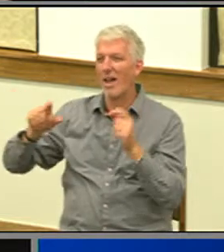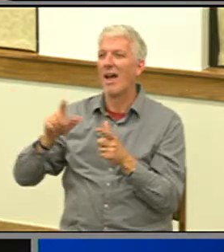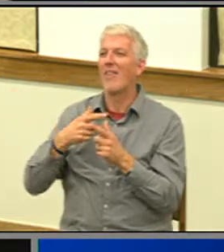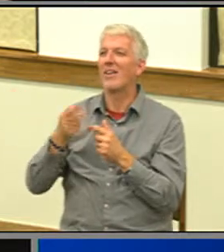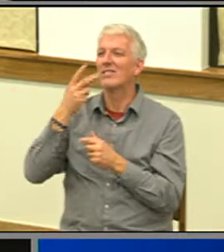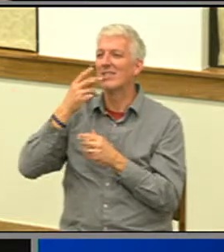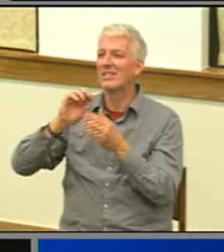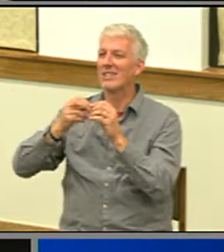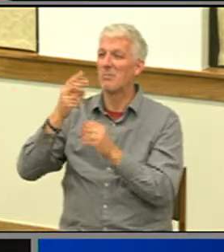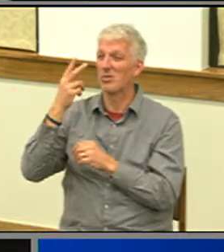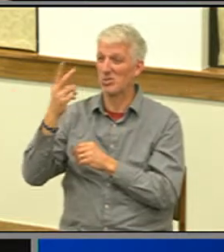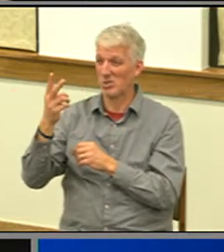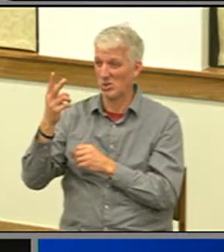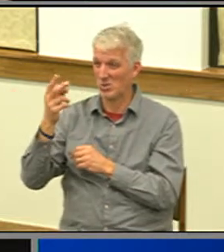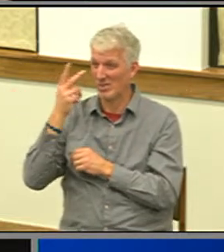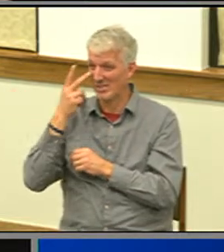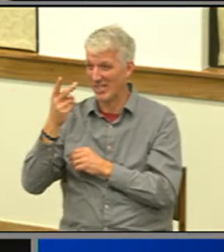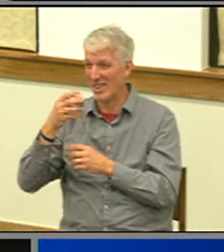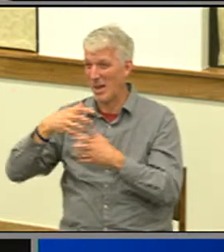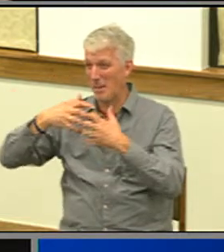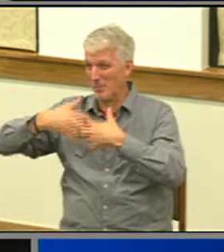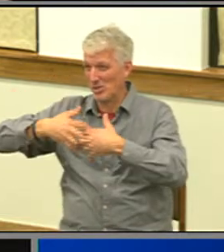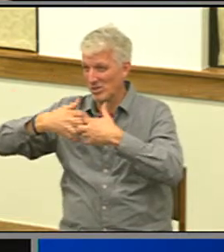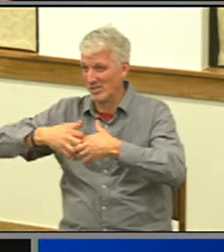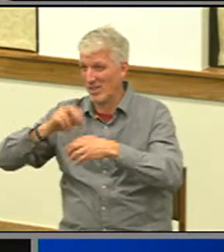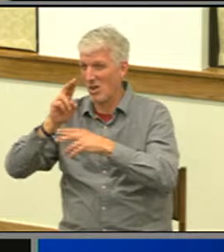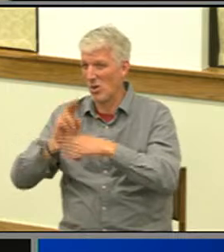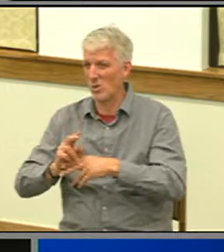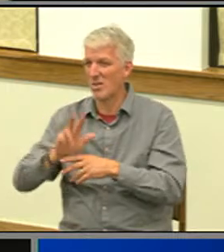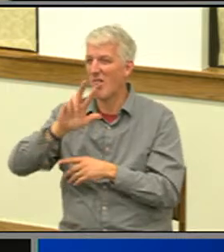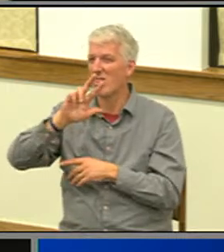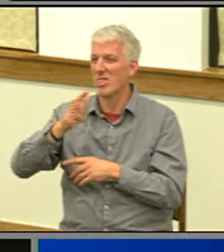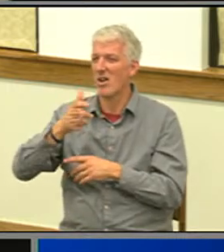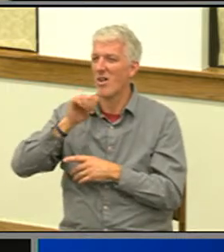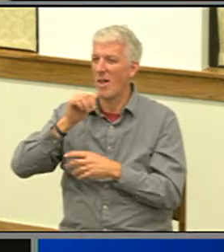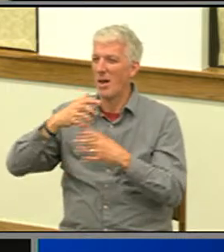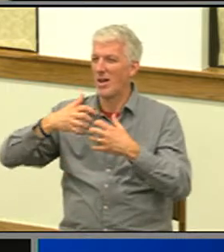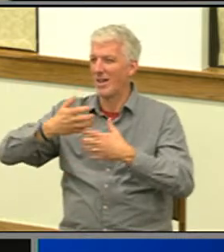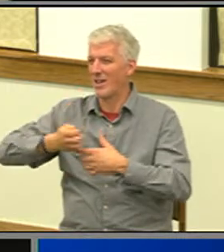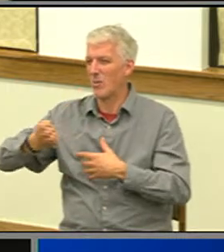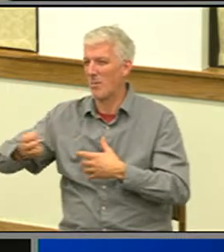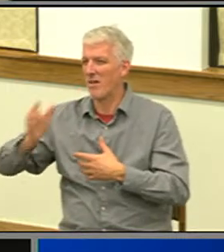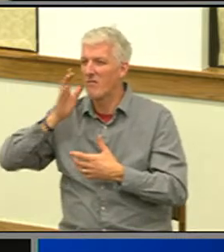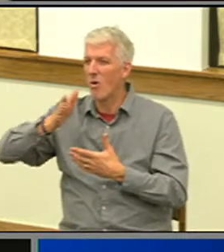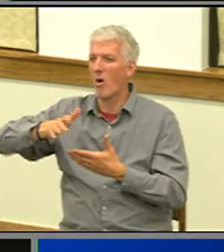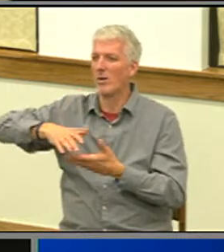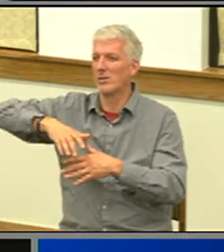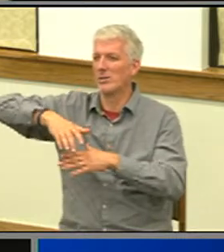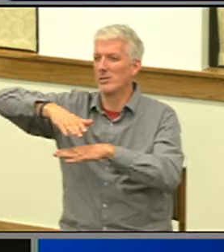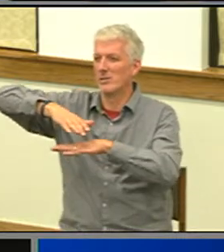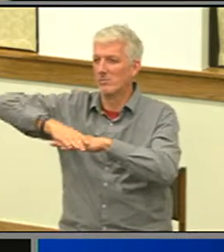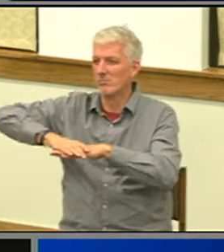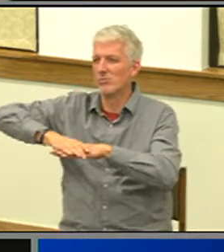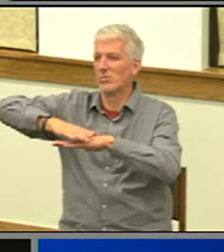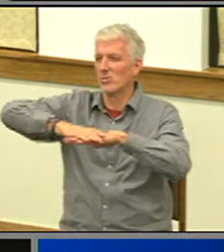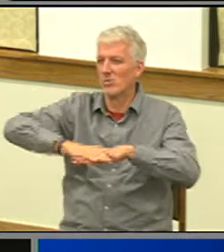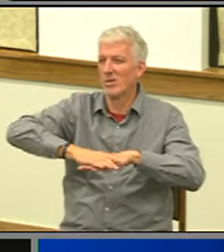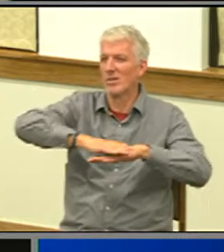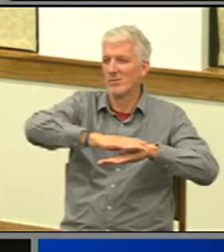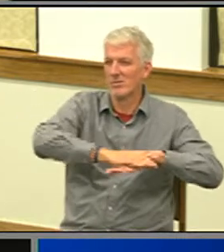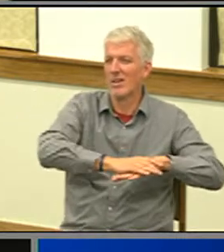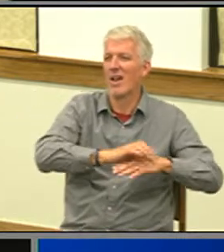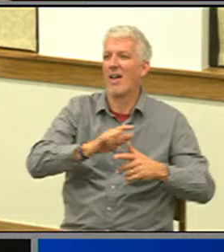ARHM. Third picture shows compaction, and the fourth shows the striping that will take